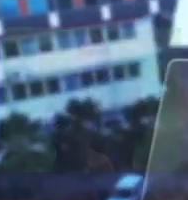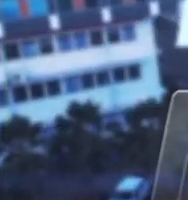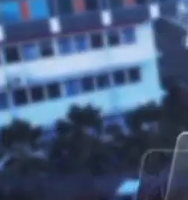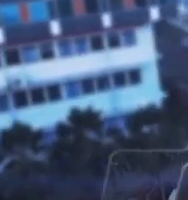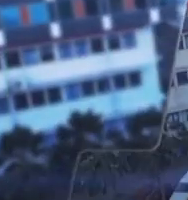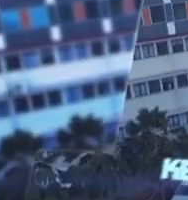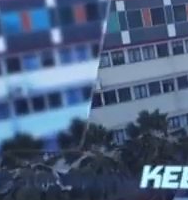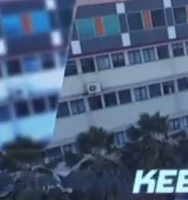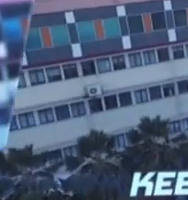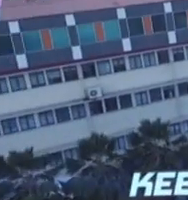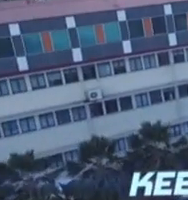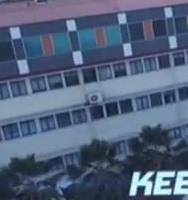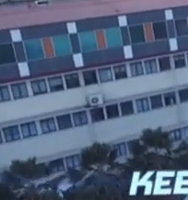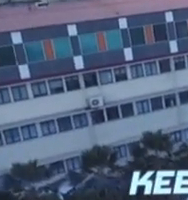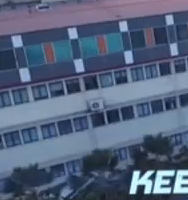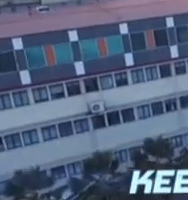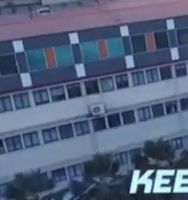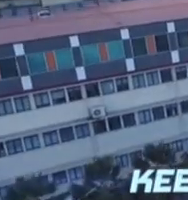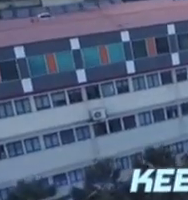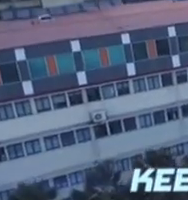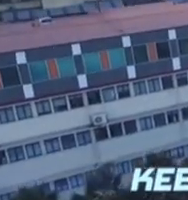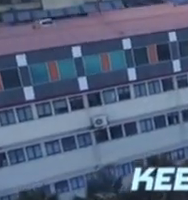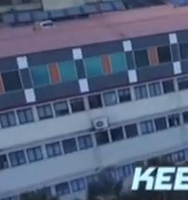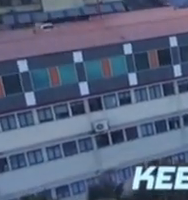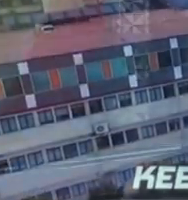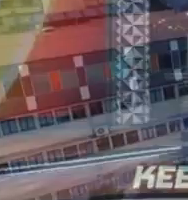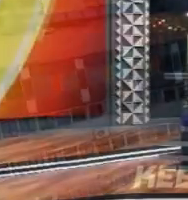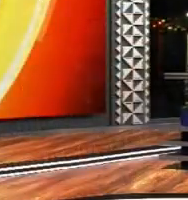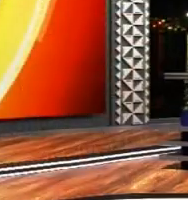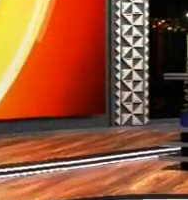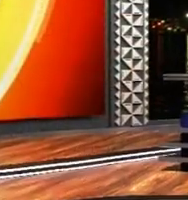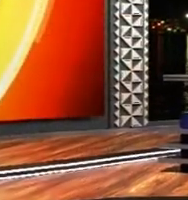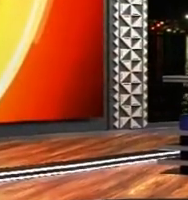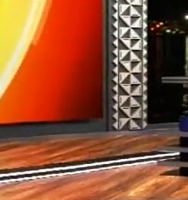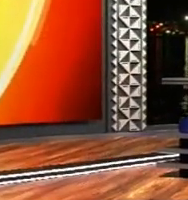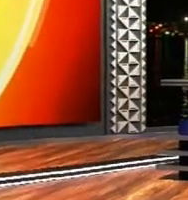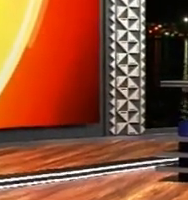From the studios of FBC Suva, Jackie Spate.